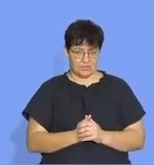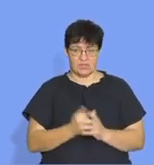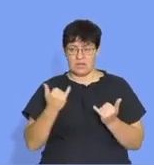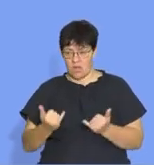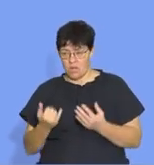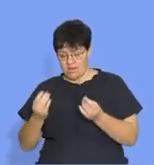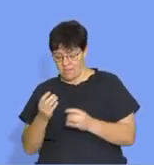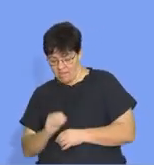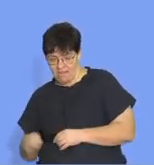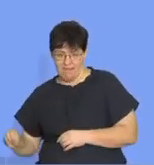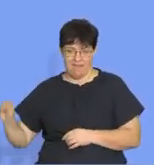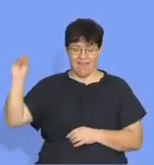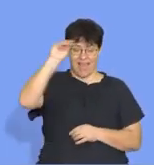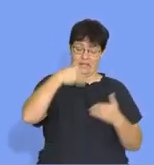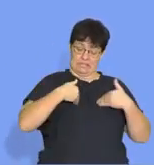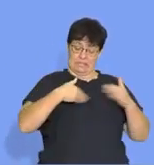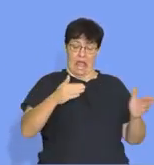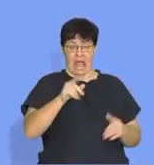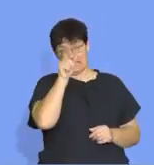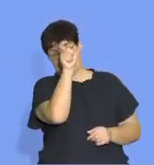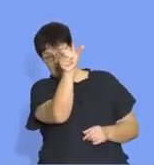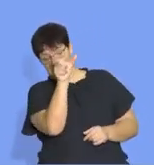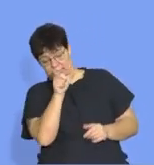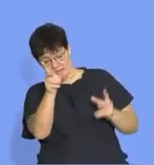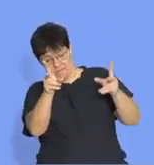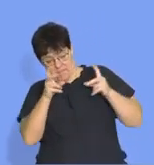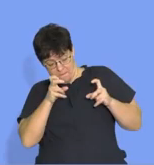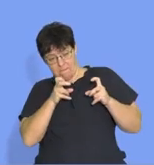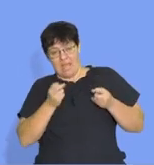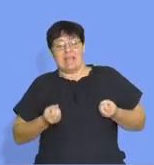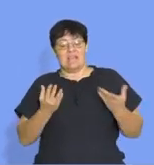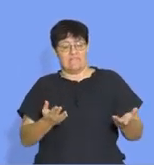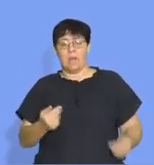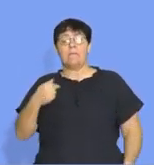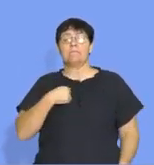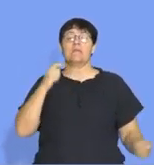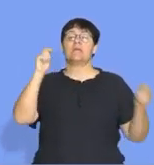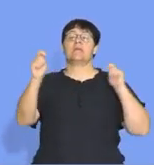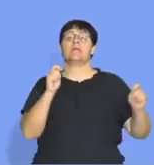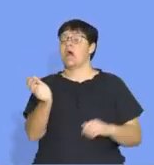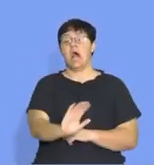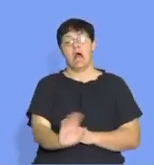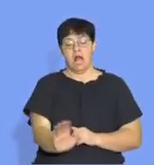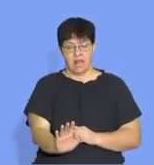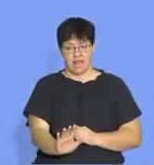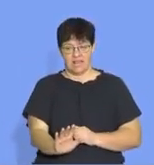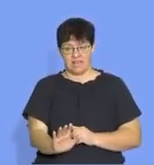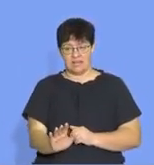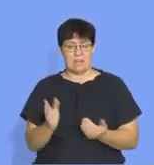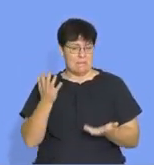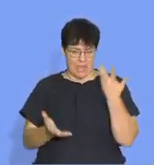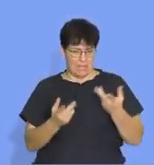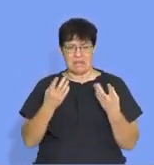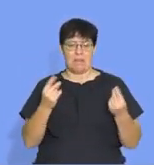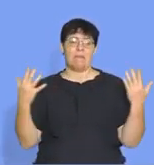the original equation I had given you, not the one that you factorize, because at times you might miss a number when you